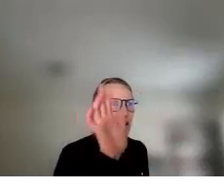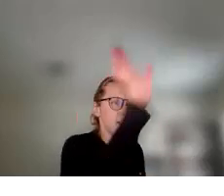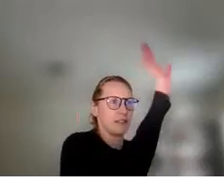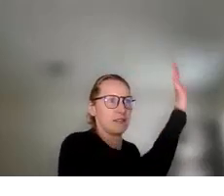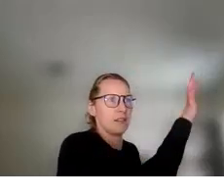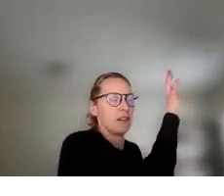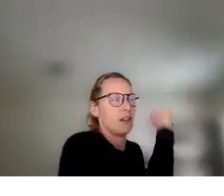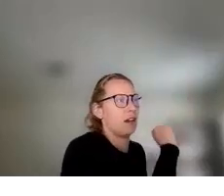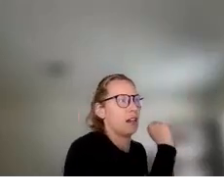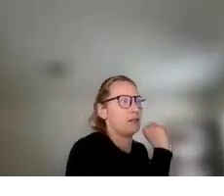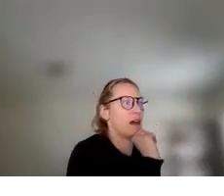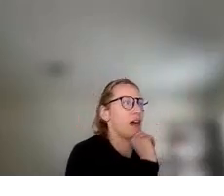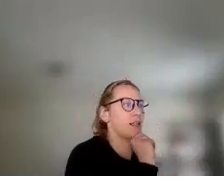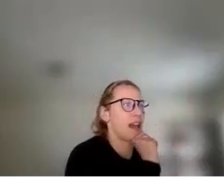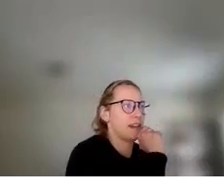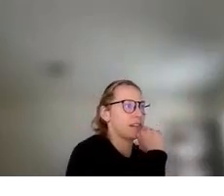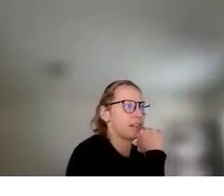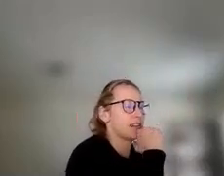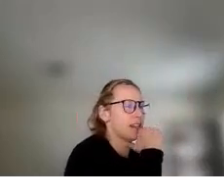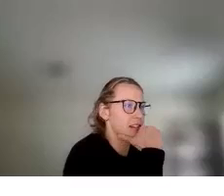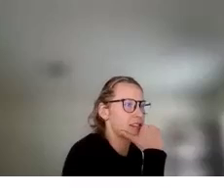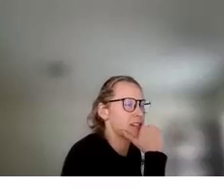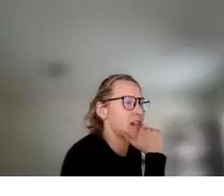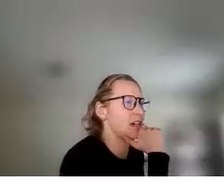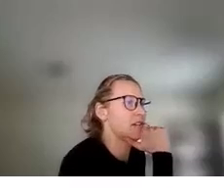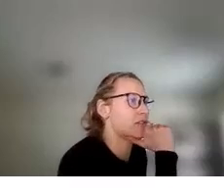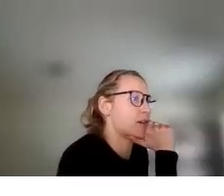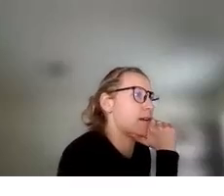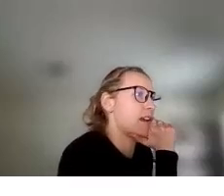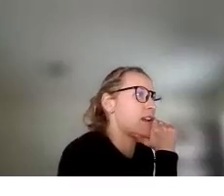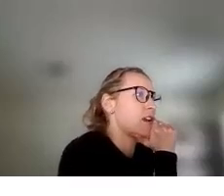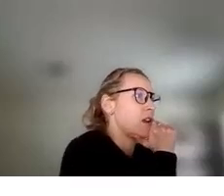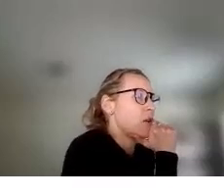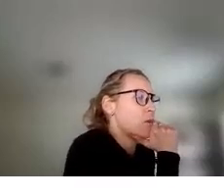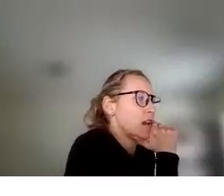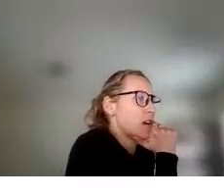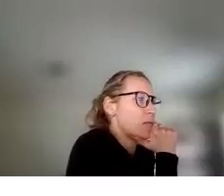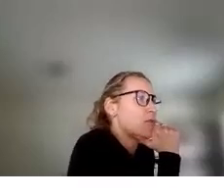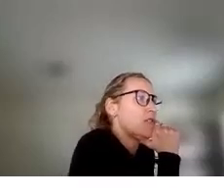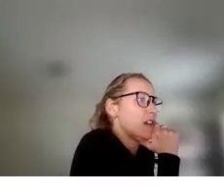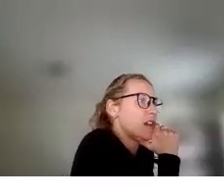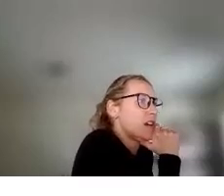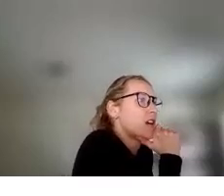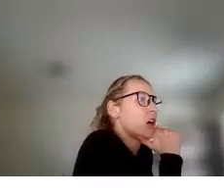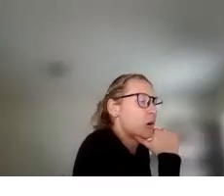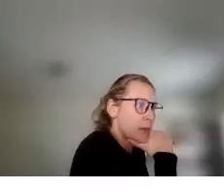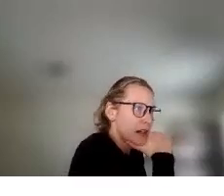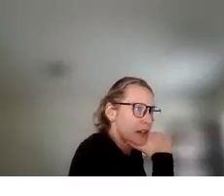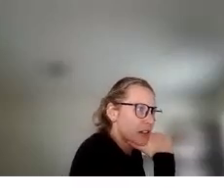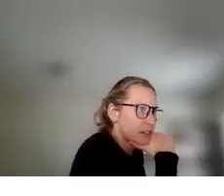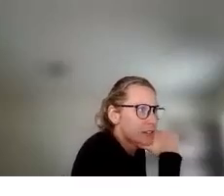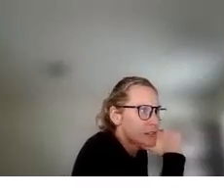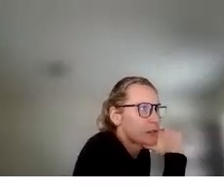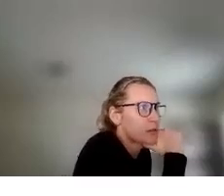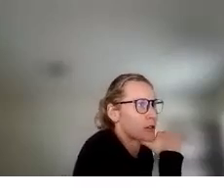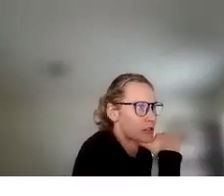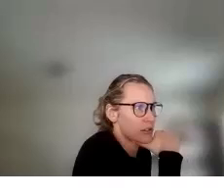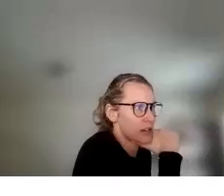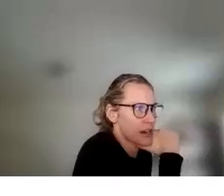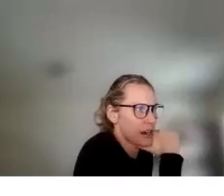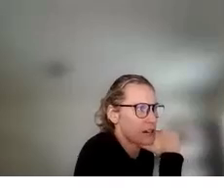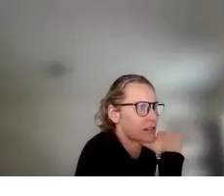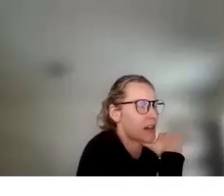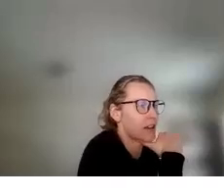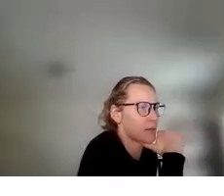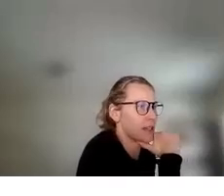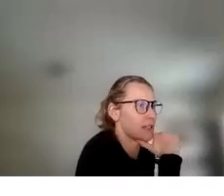take a pause and highlight these for a minute. We are moving homemaker,